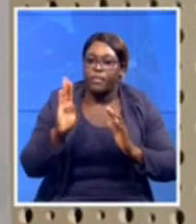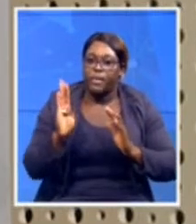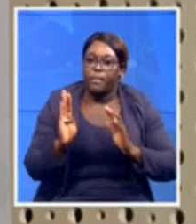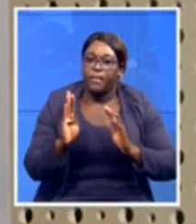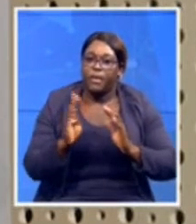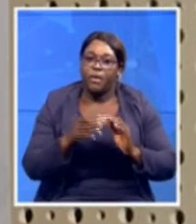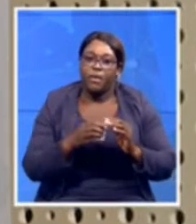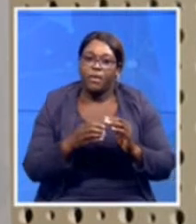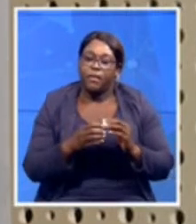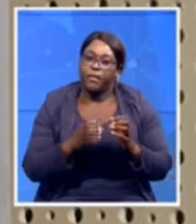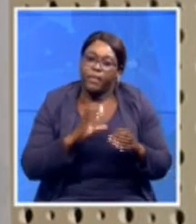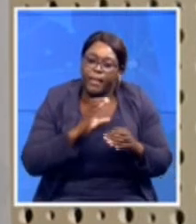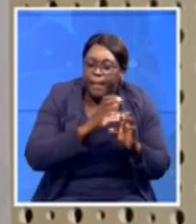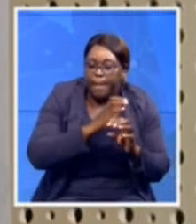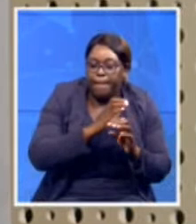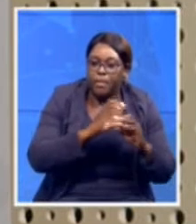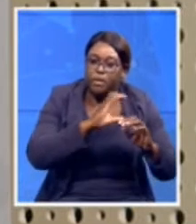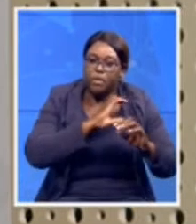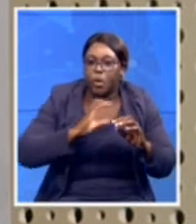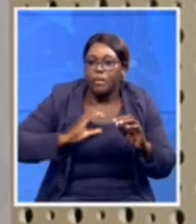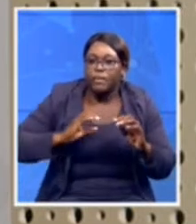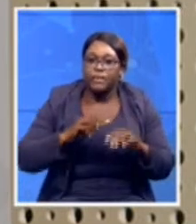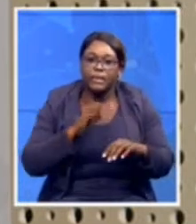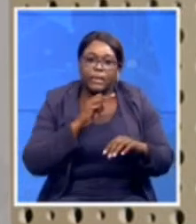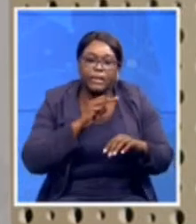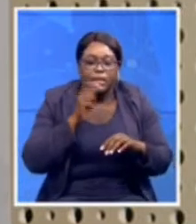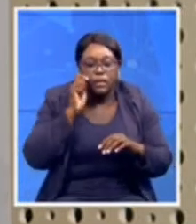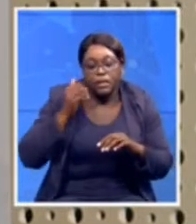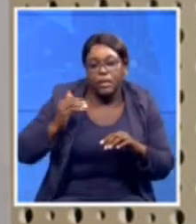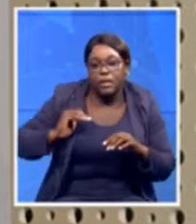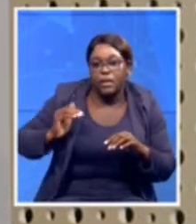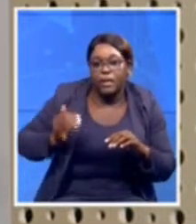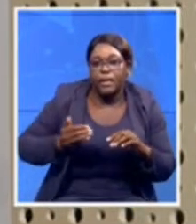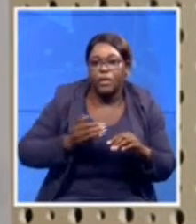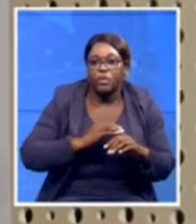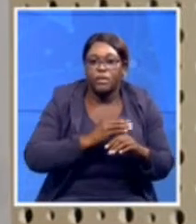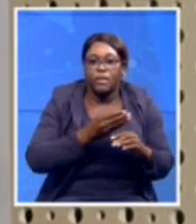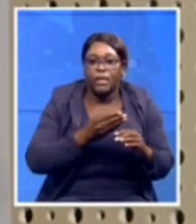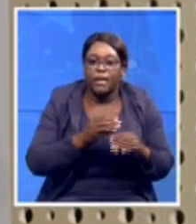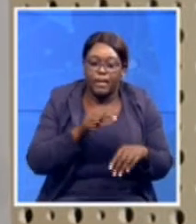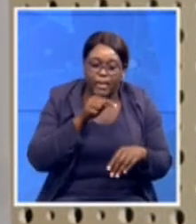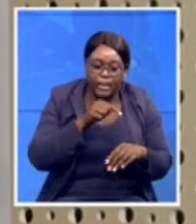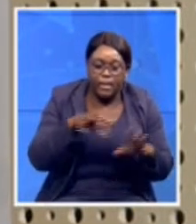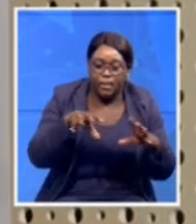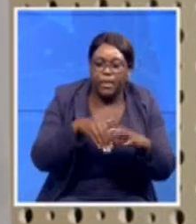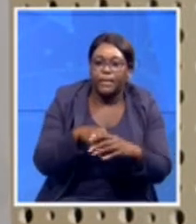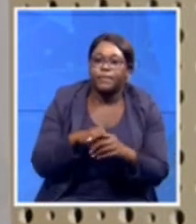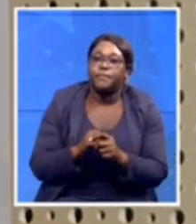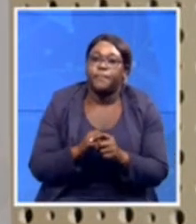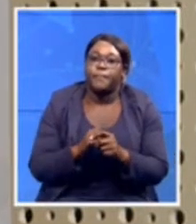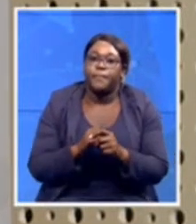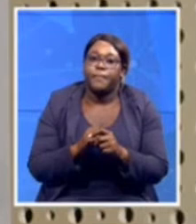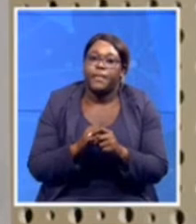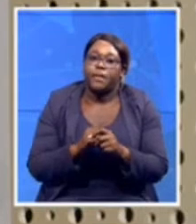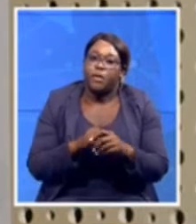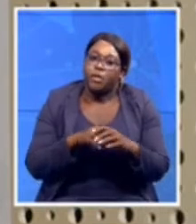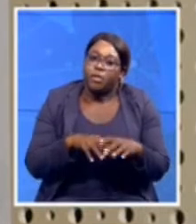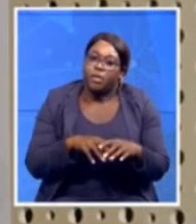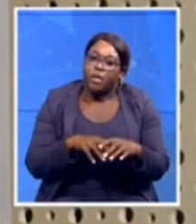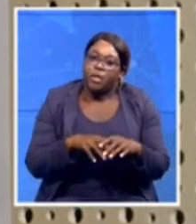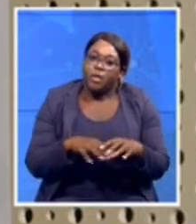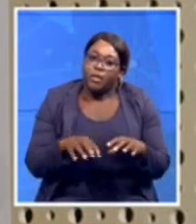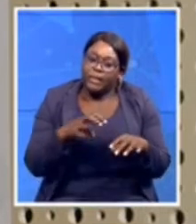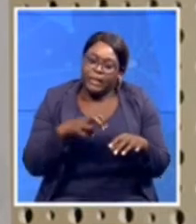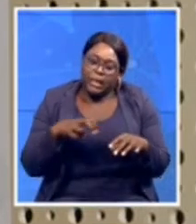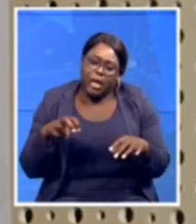the checks and balances that are put in place. So the journey of modernizing the FPB Act has been a